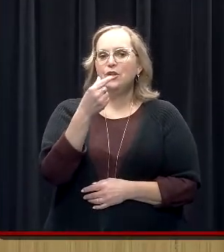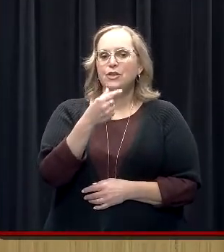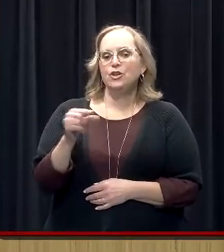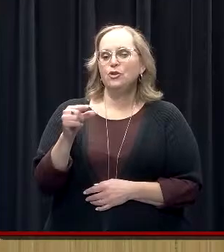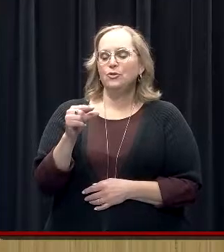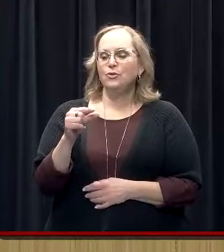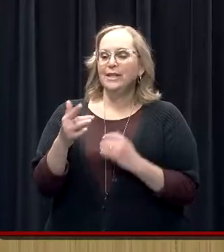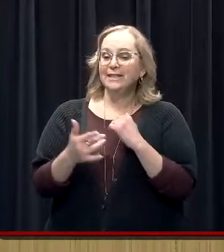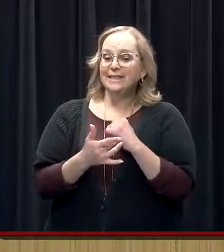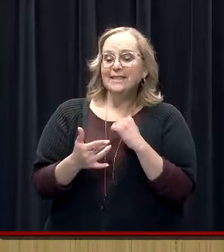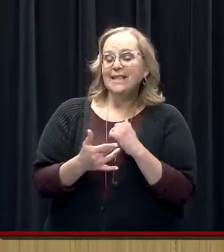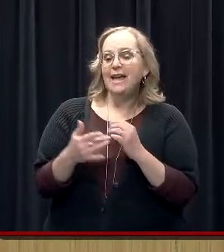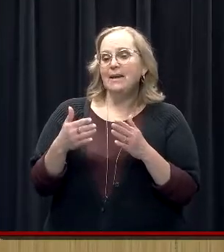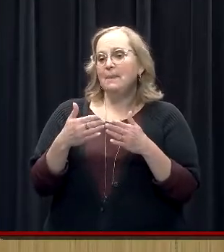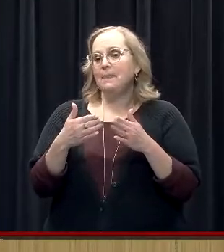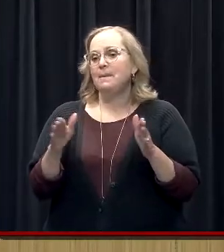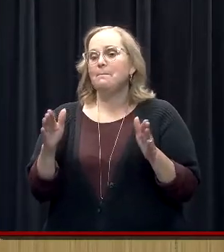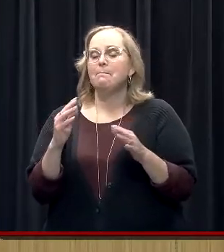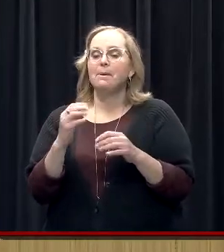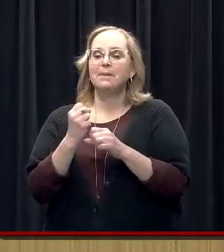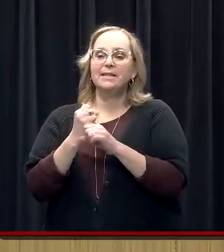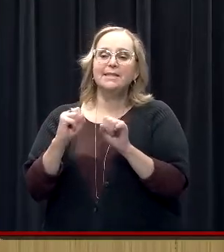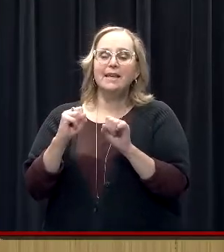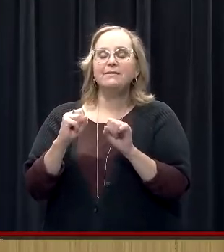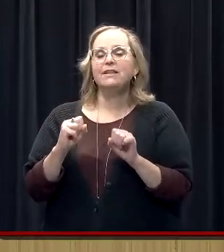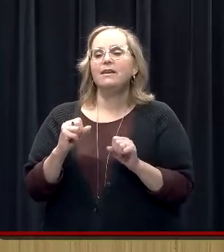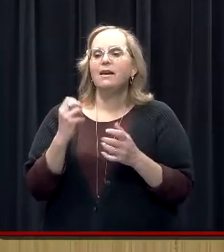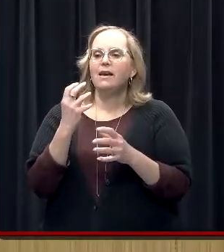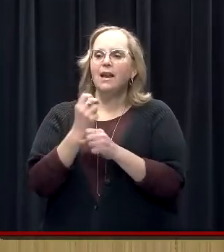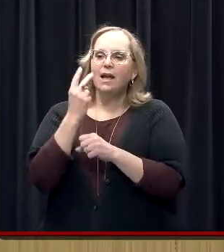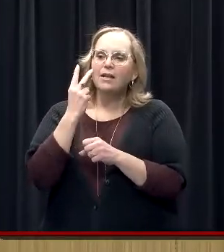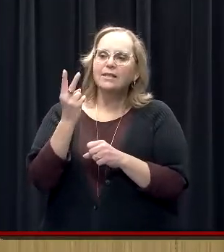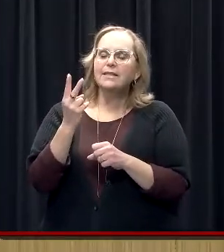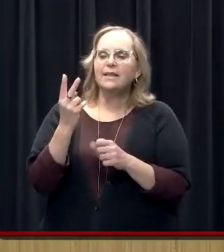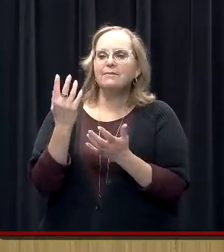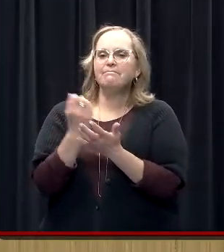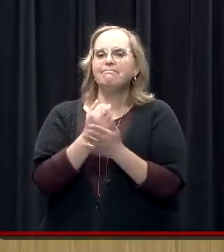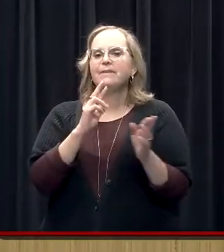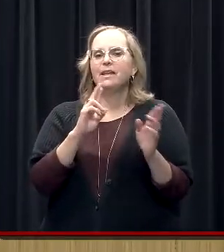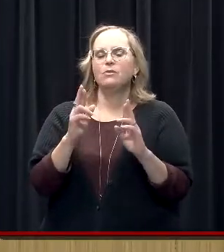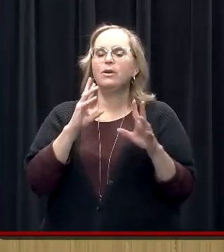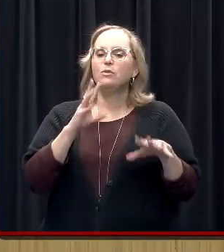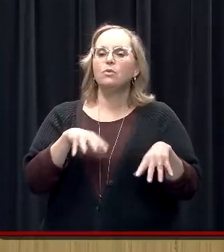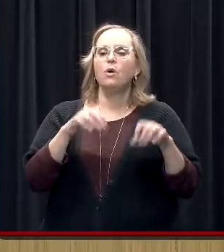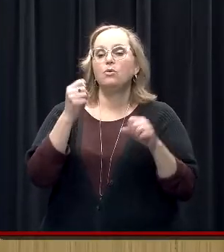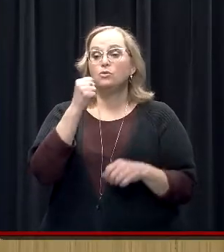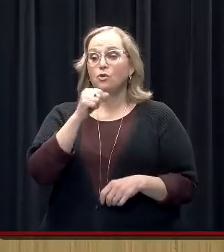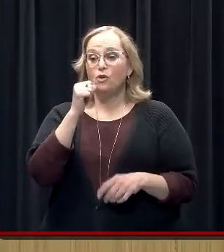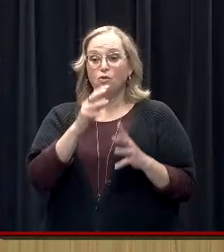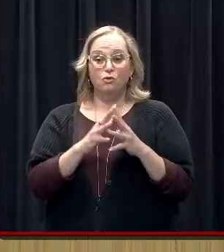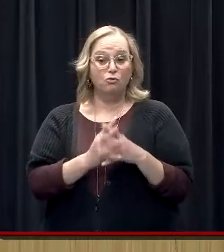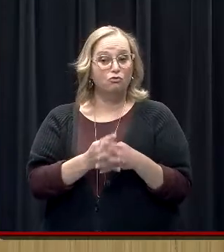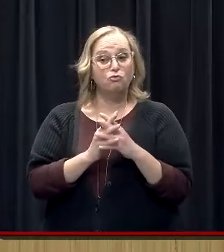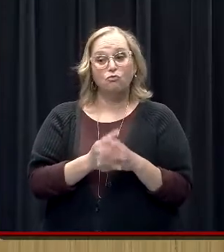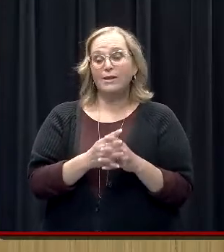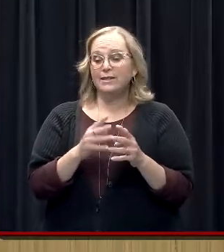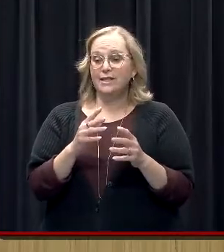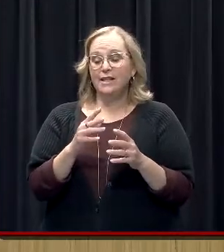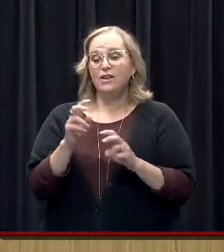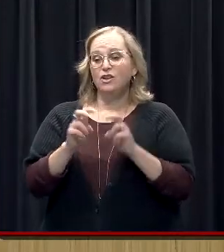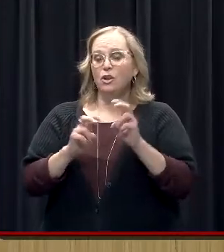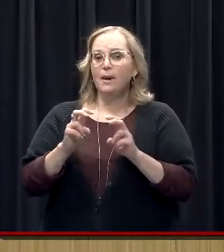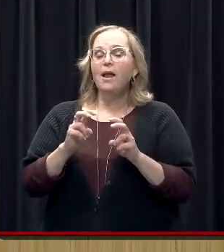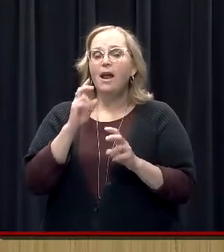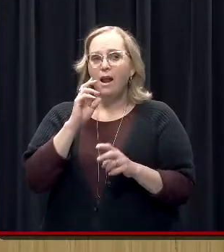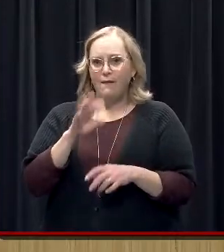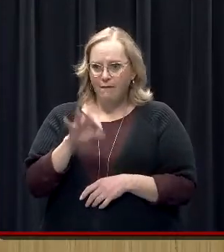safety space, and I got to see them getting ready for hosting a girls wrestling tournament, which I found out is the fastest growing high school sport